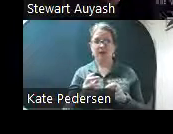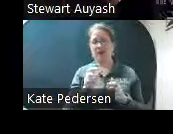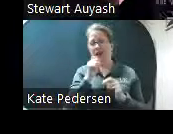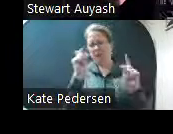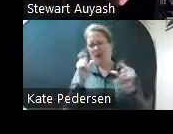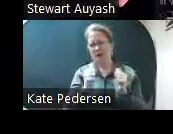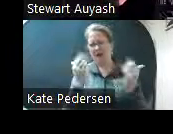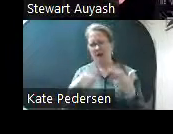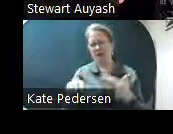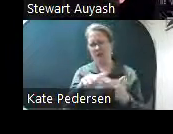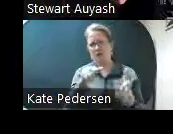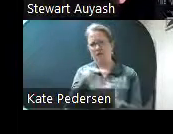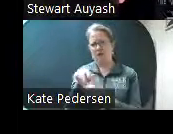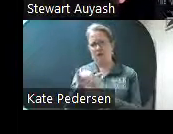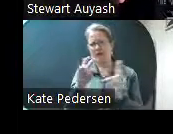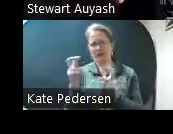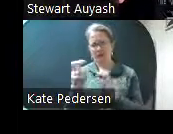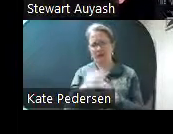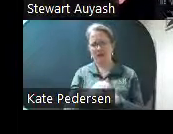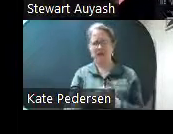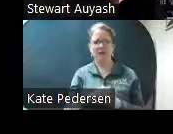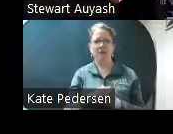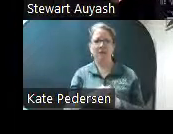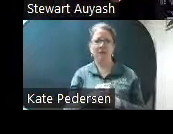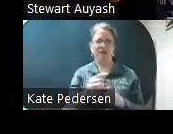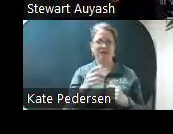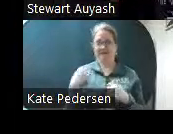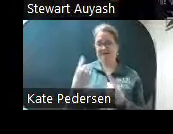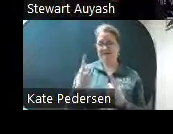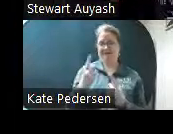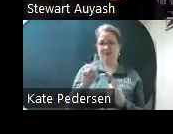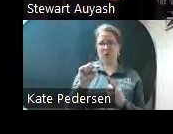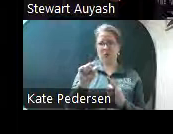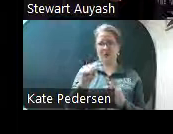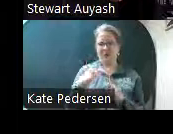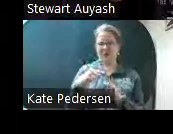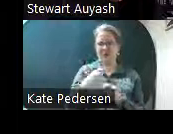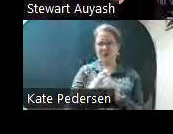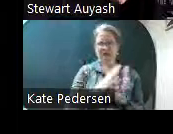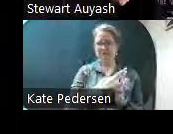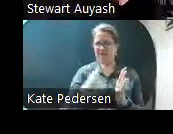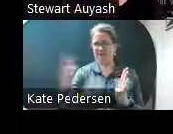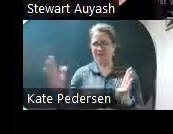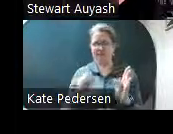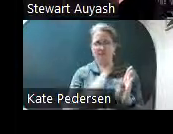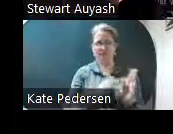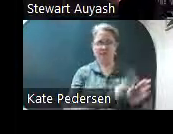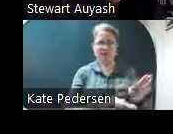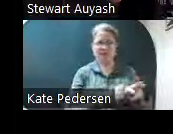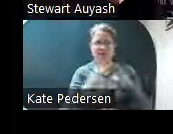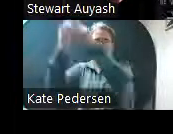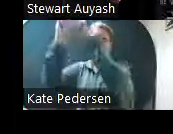people who are following this topic, but you can see from for the last 20 plus years, the numbers have dramatically increased.